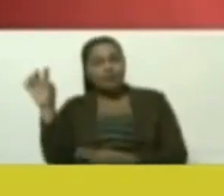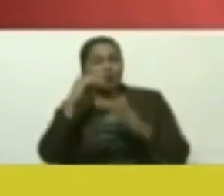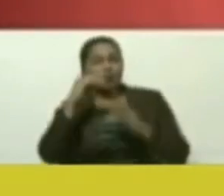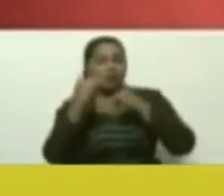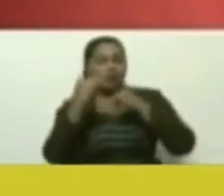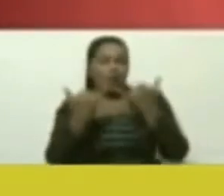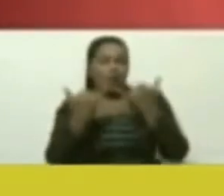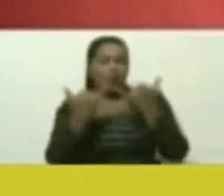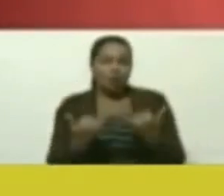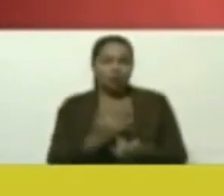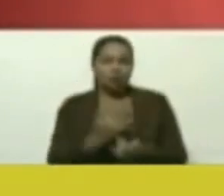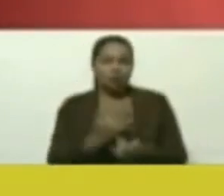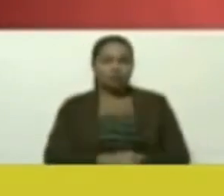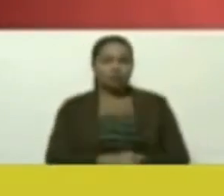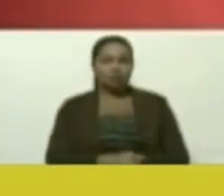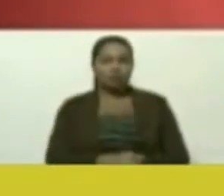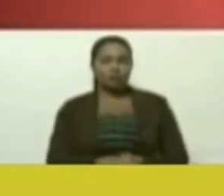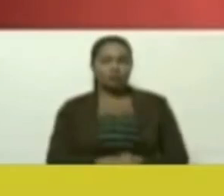We have